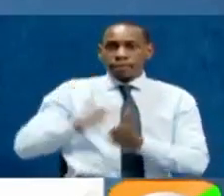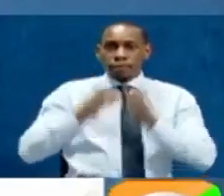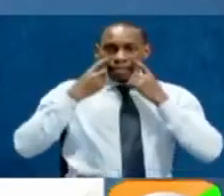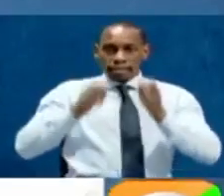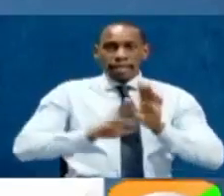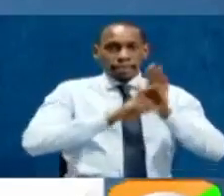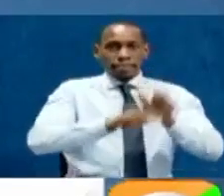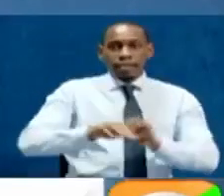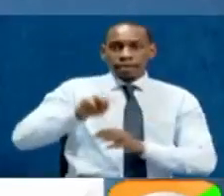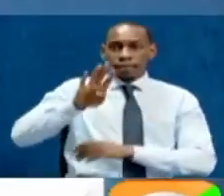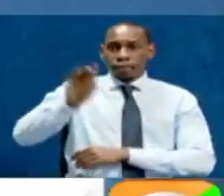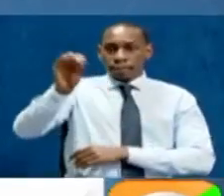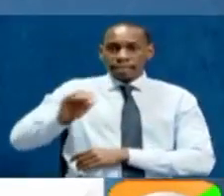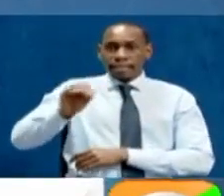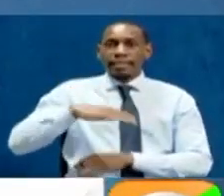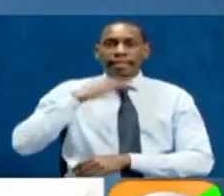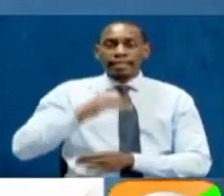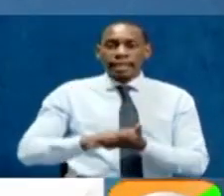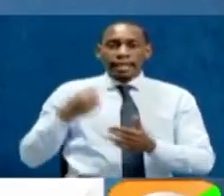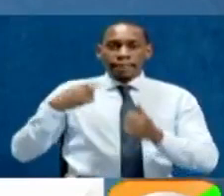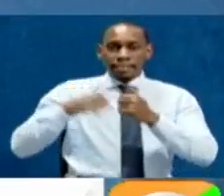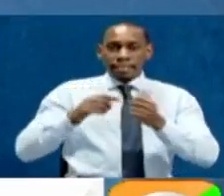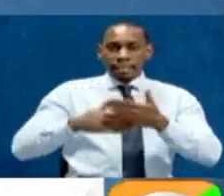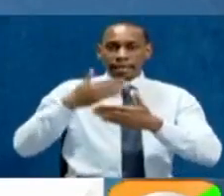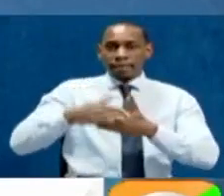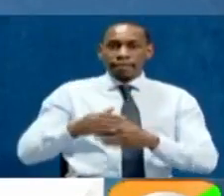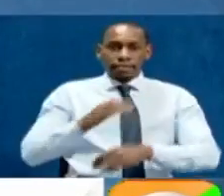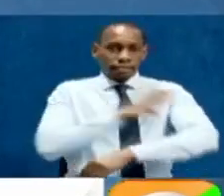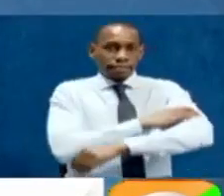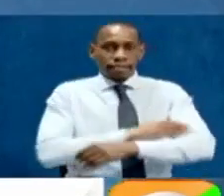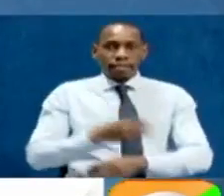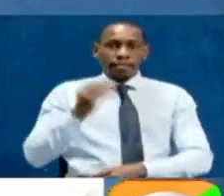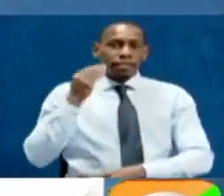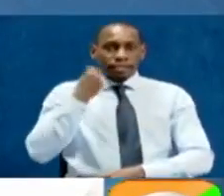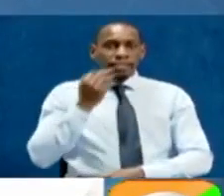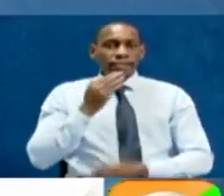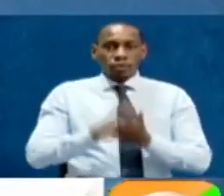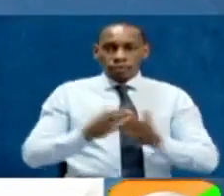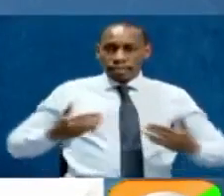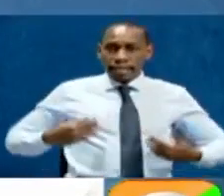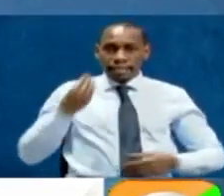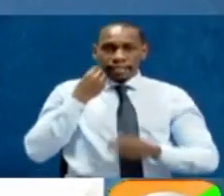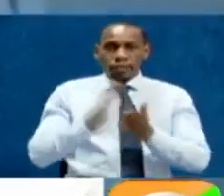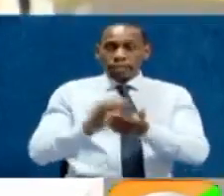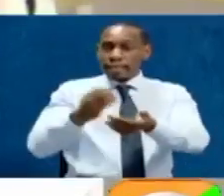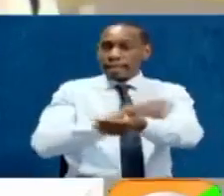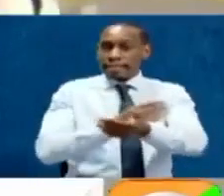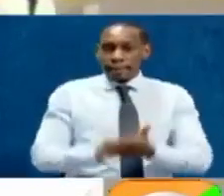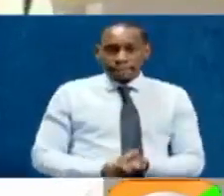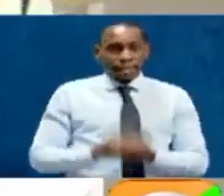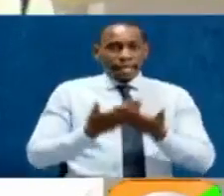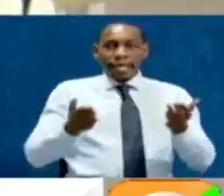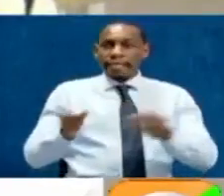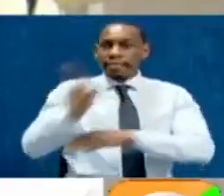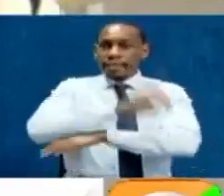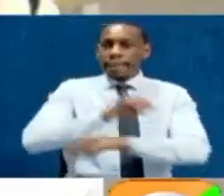for 4% of the deaths, ranking 6th after hypertension, diabetes, and chronic lung diseases as well as cancers. On a